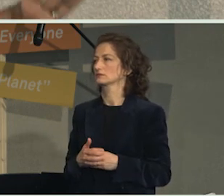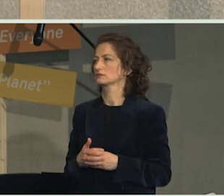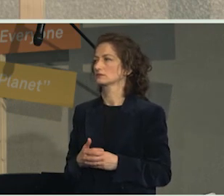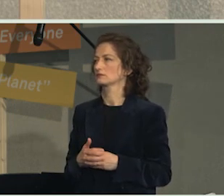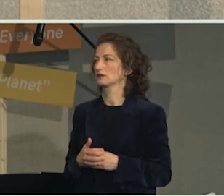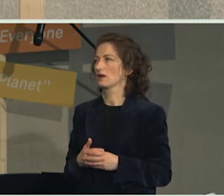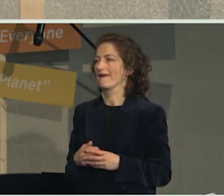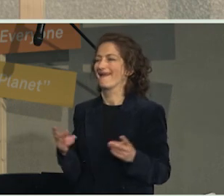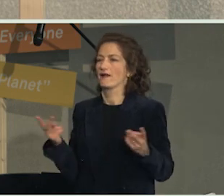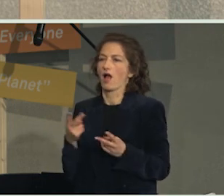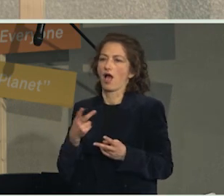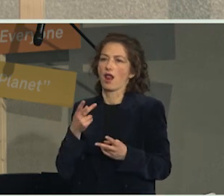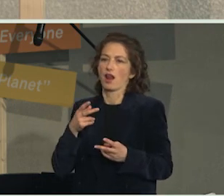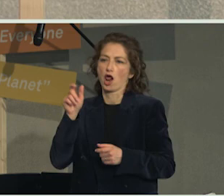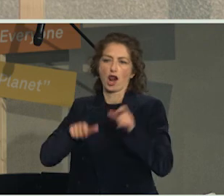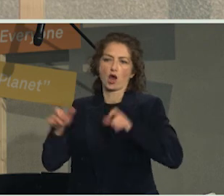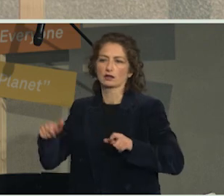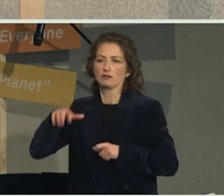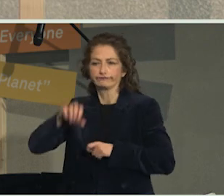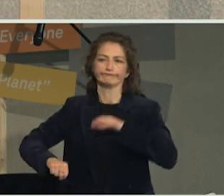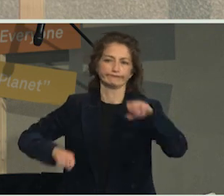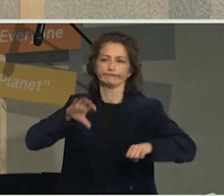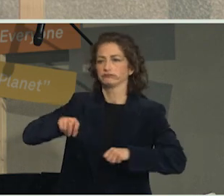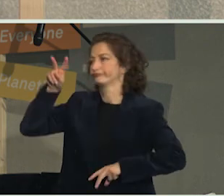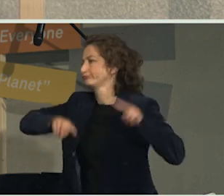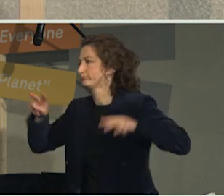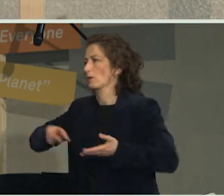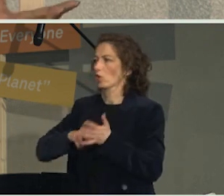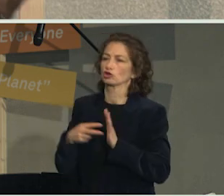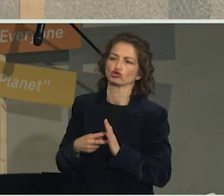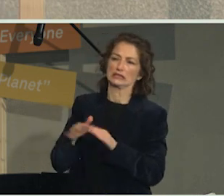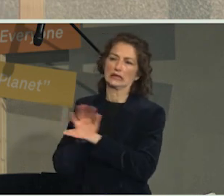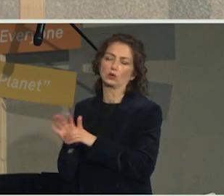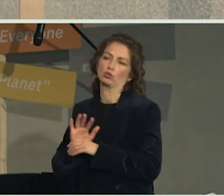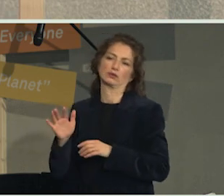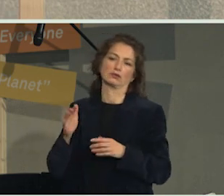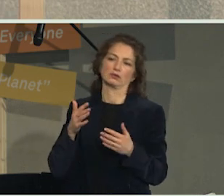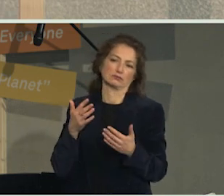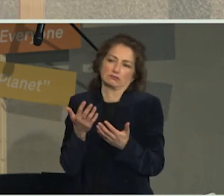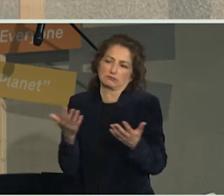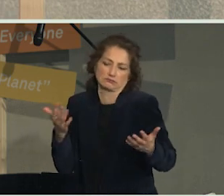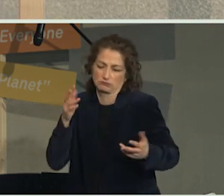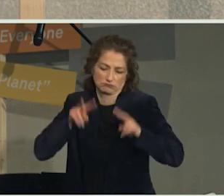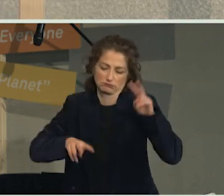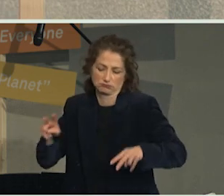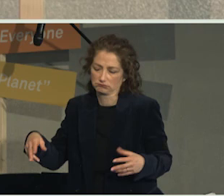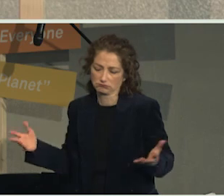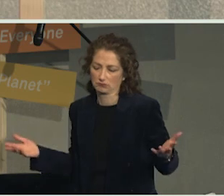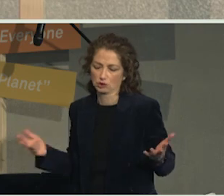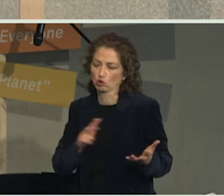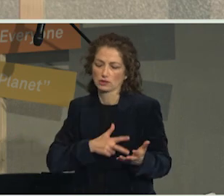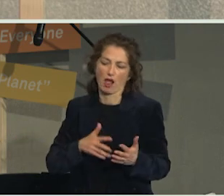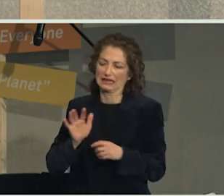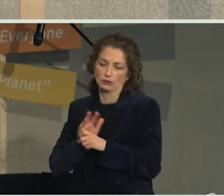any number of people with very different, you know, sort of political and social objectives. I mean, one of the things that I was talking about